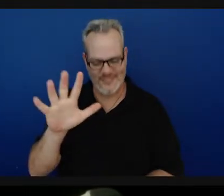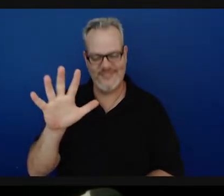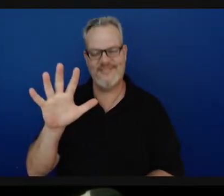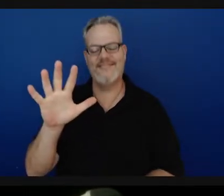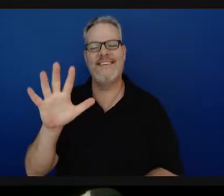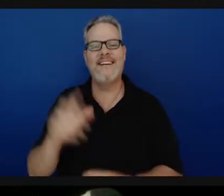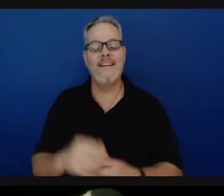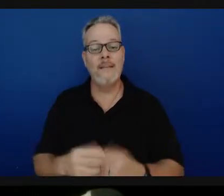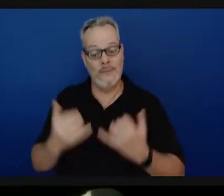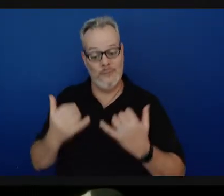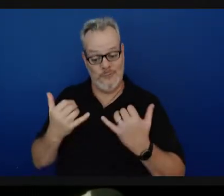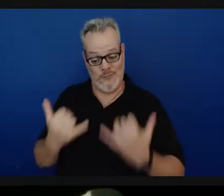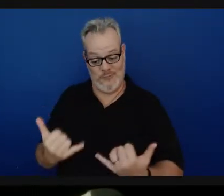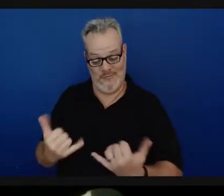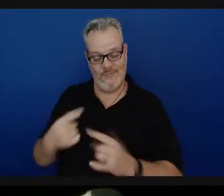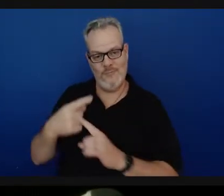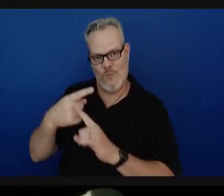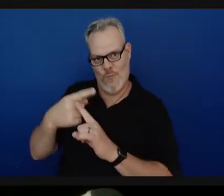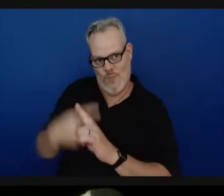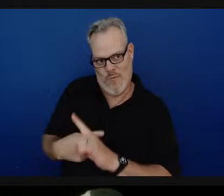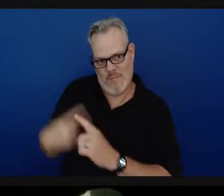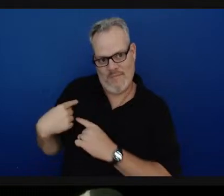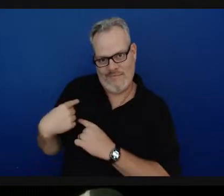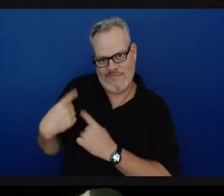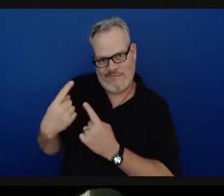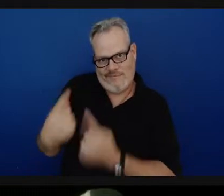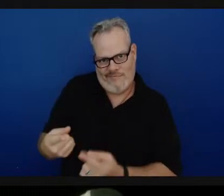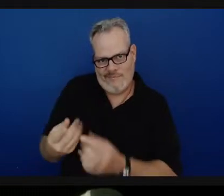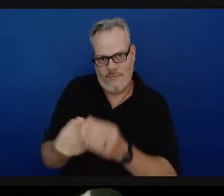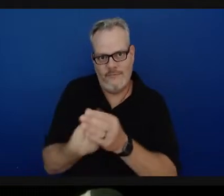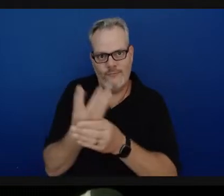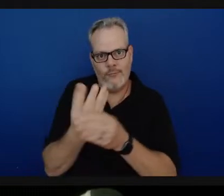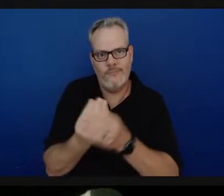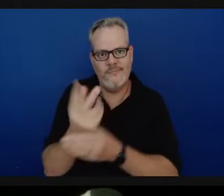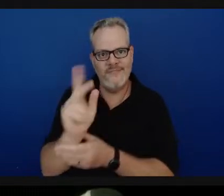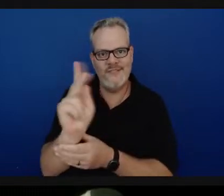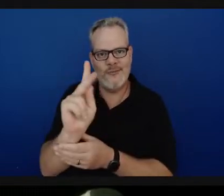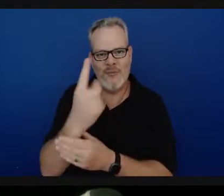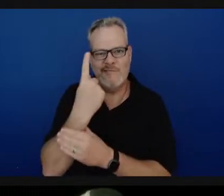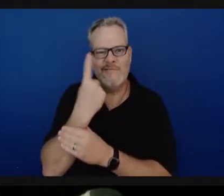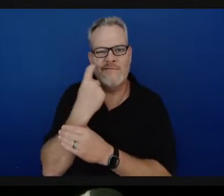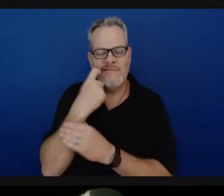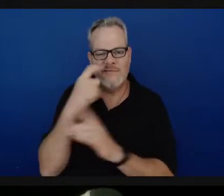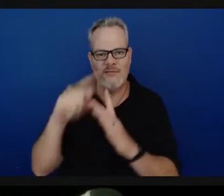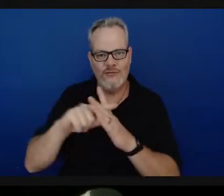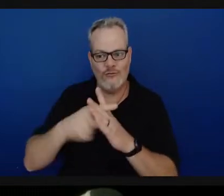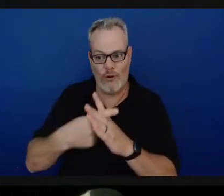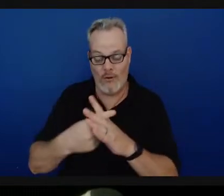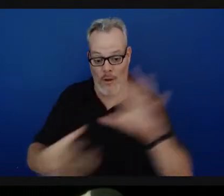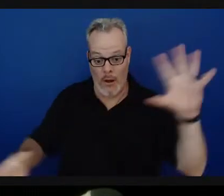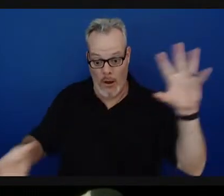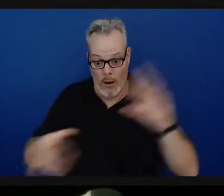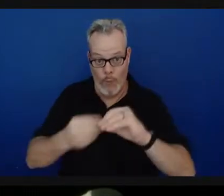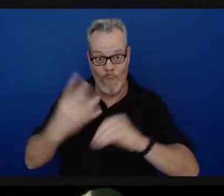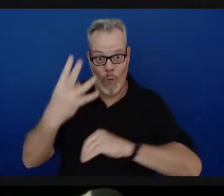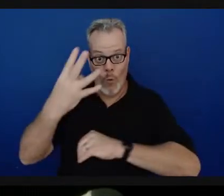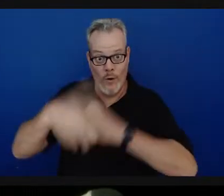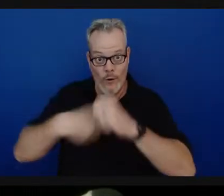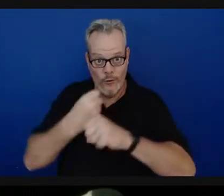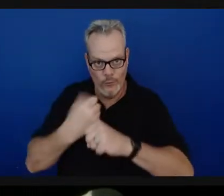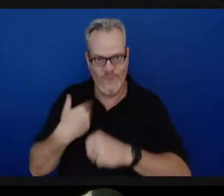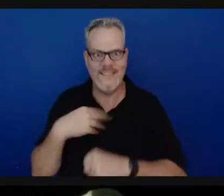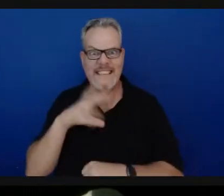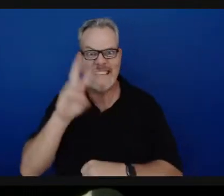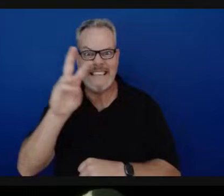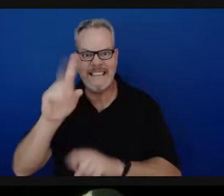Kīlauea's latest eruption began at its summit. This is a 6th summit eruption in just over 4 years. Since our last update